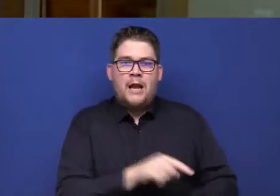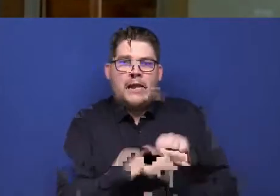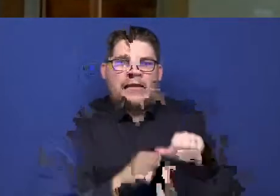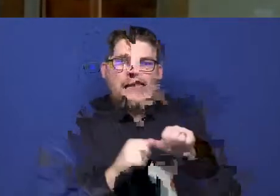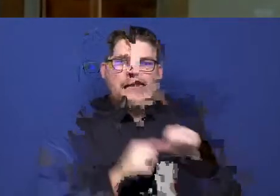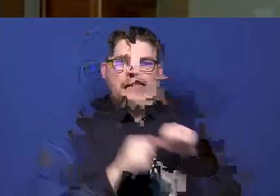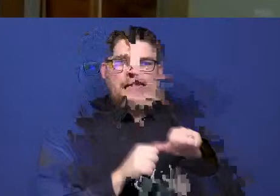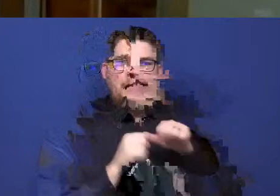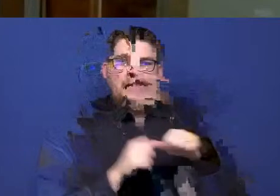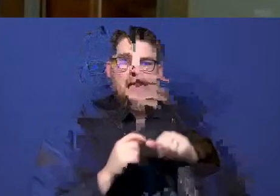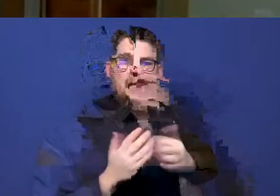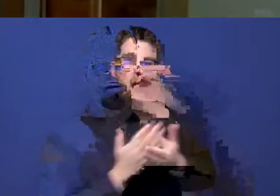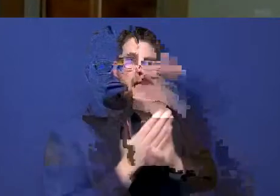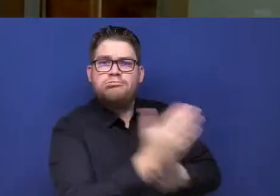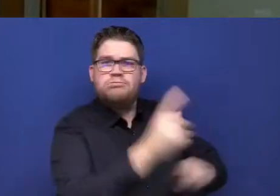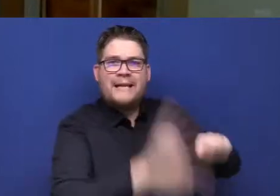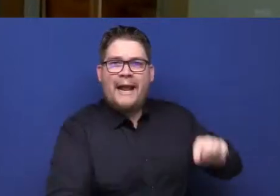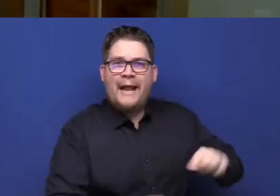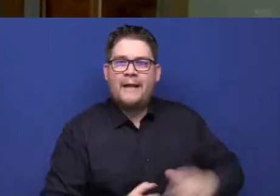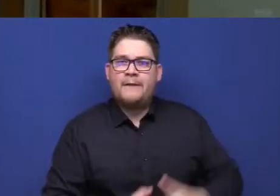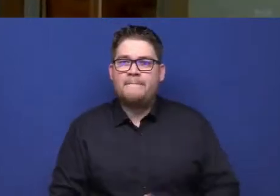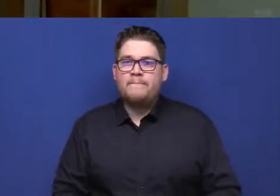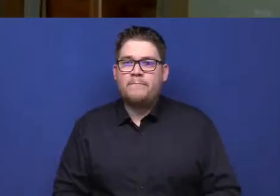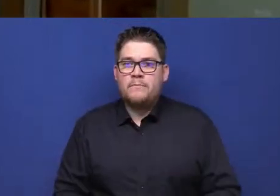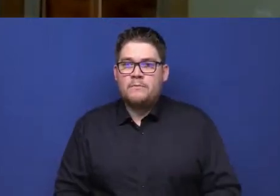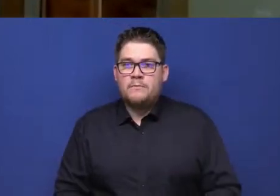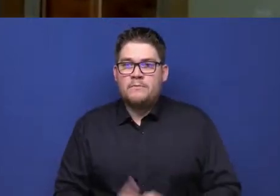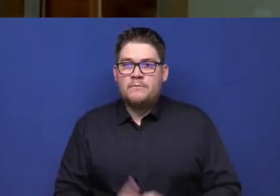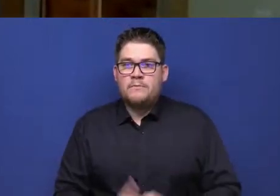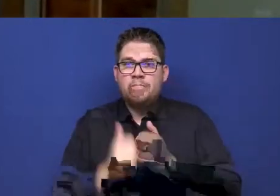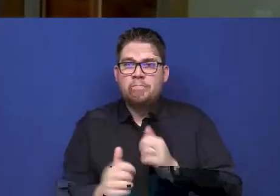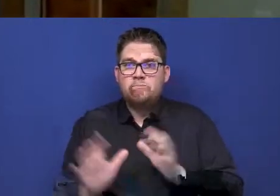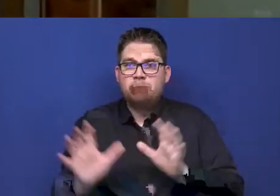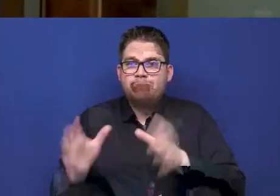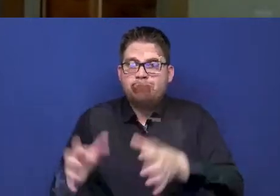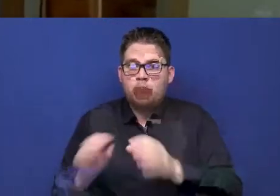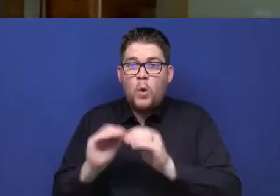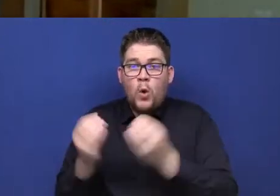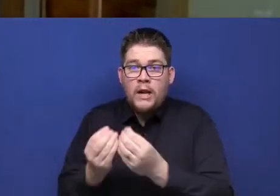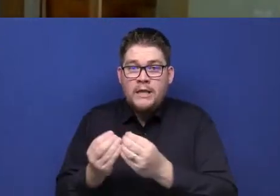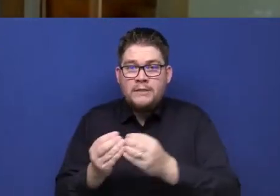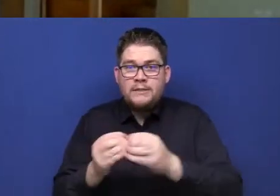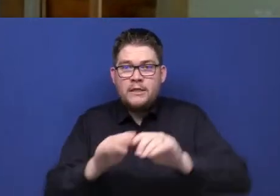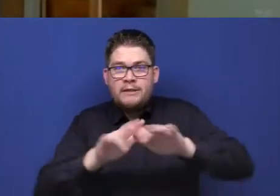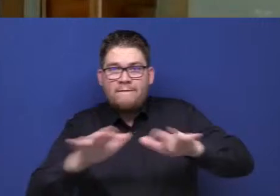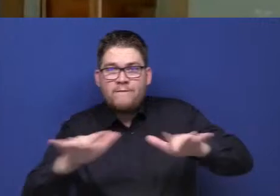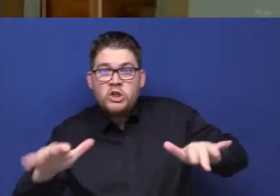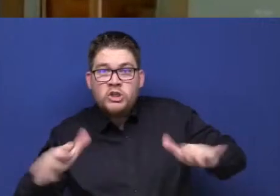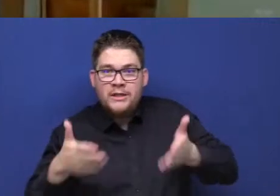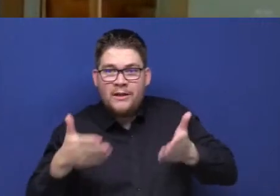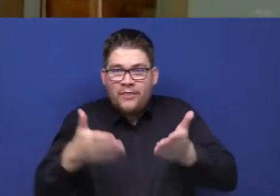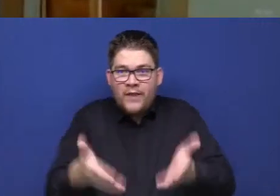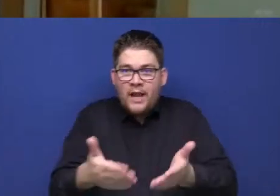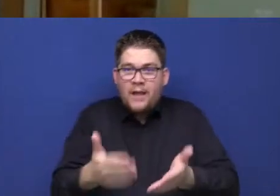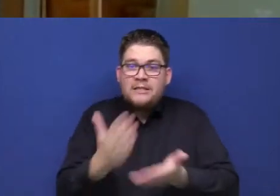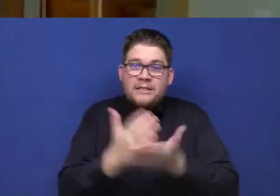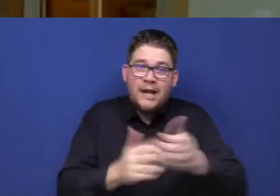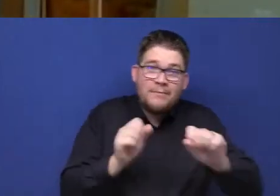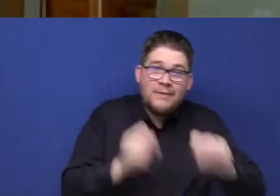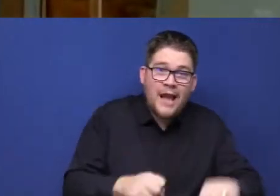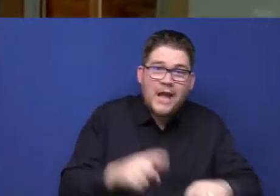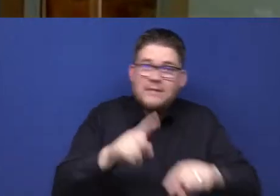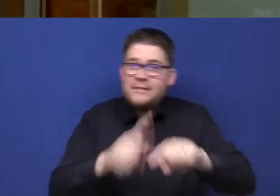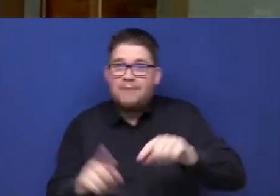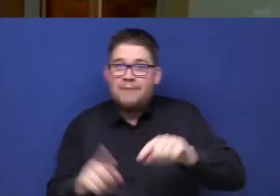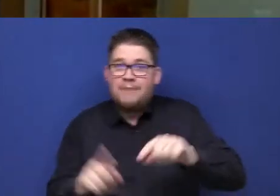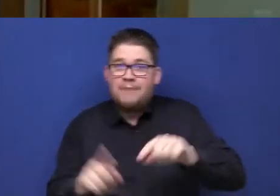and folks are doing a good job of getting through it. And thankfully everyone has, for the most part, stayed safe, and we haven't had any